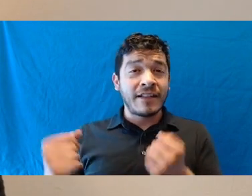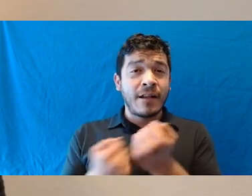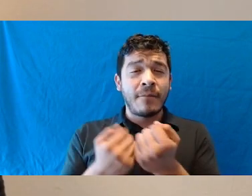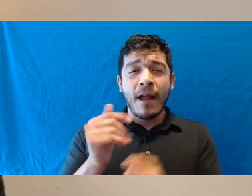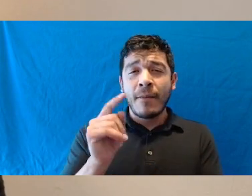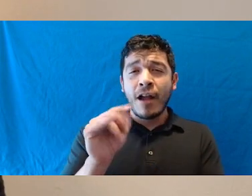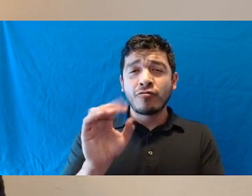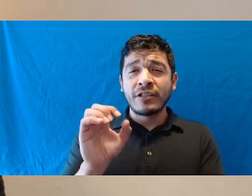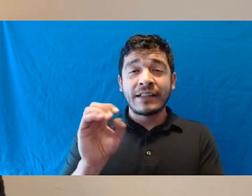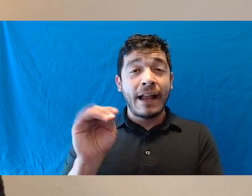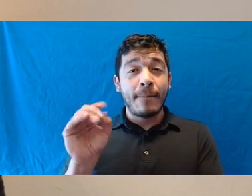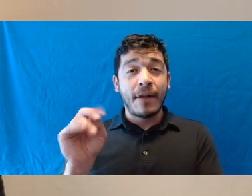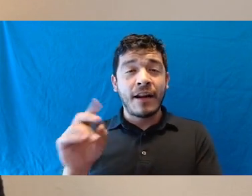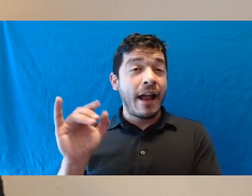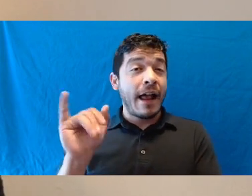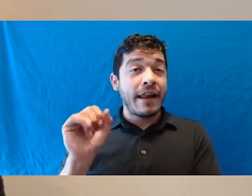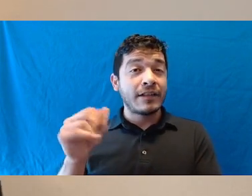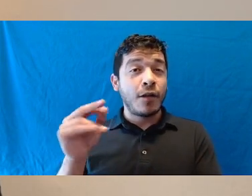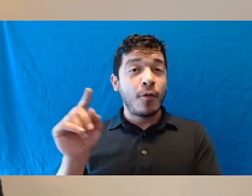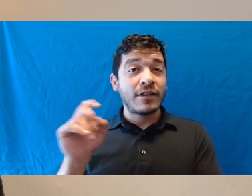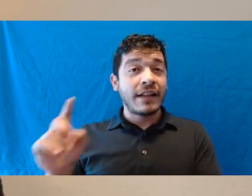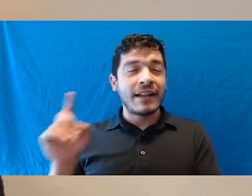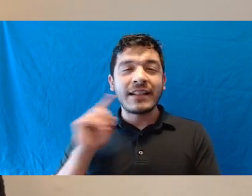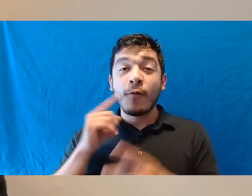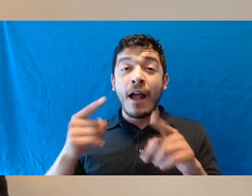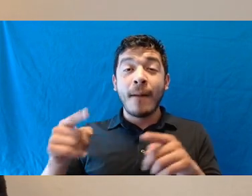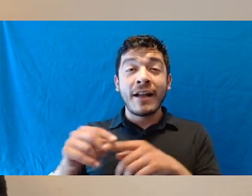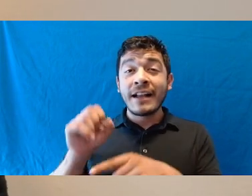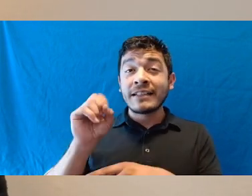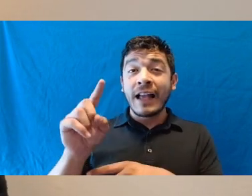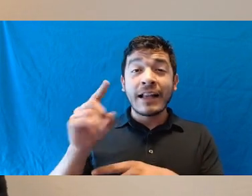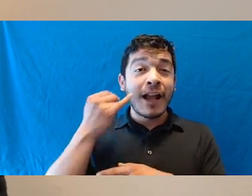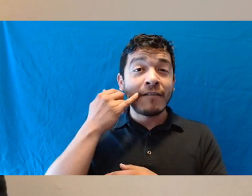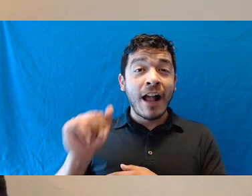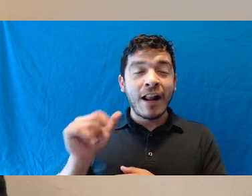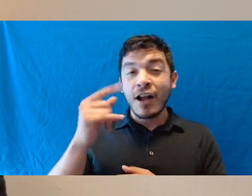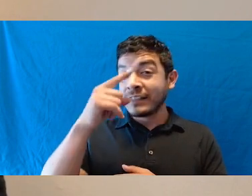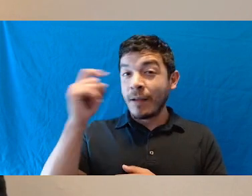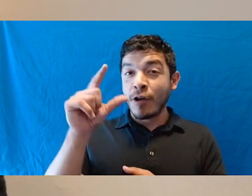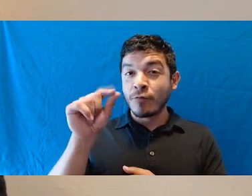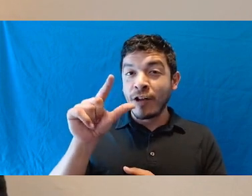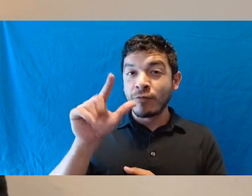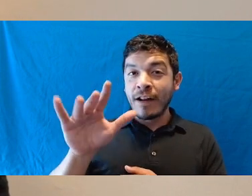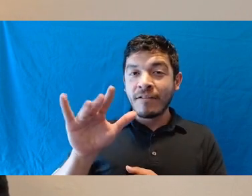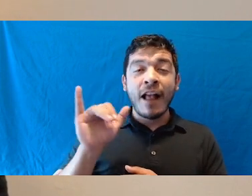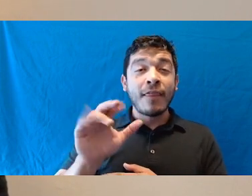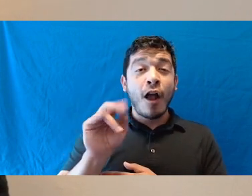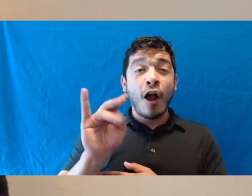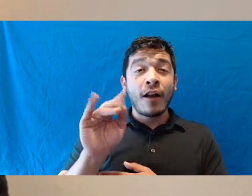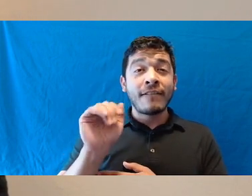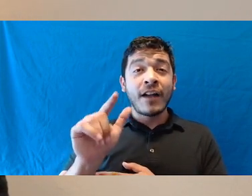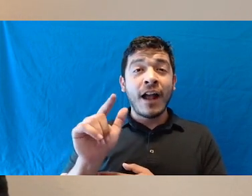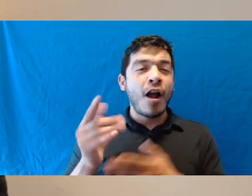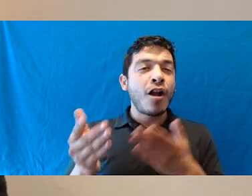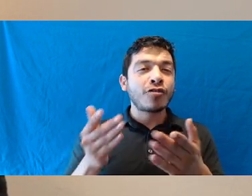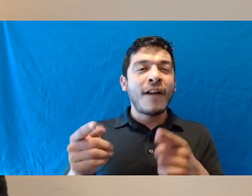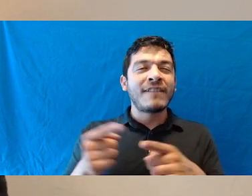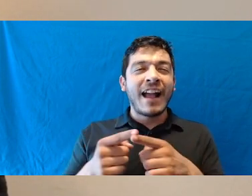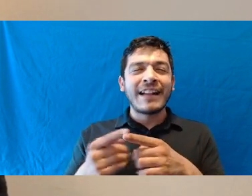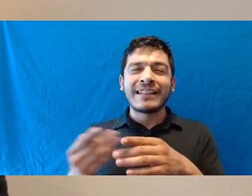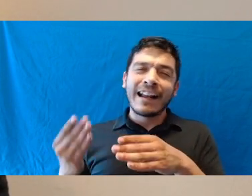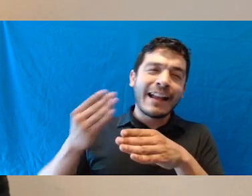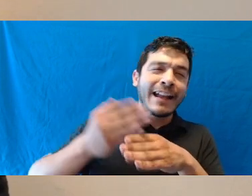place in San Diego, California, summer 2025. The Carnaval serves as an intervention, uplifting Latinx